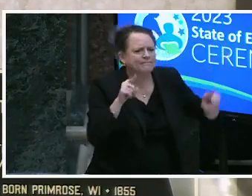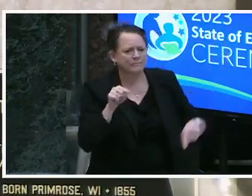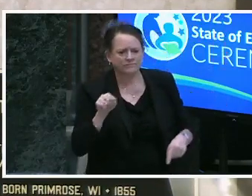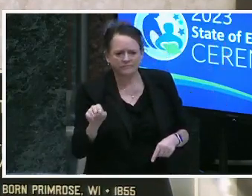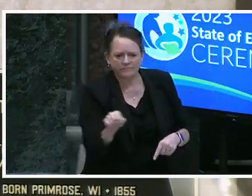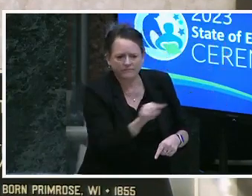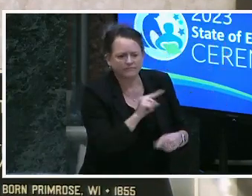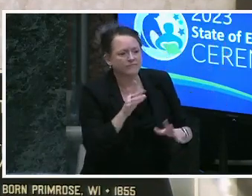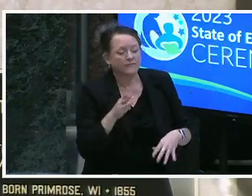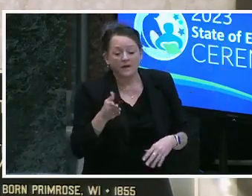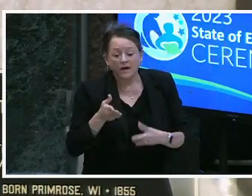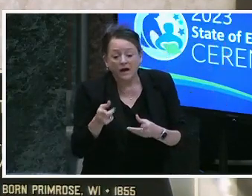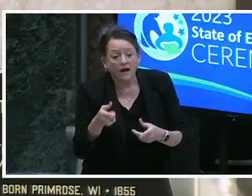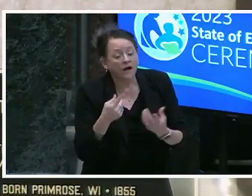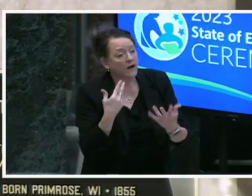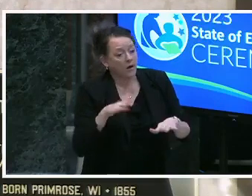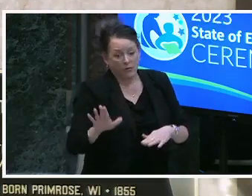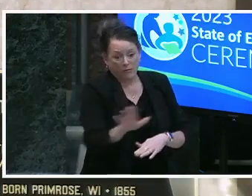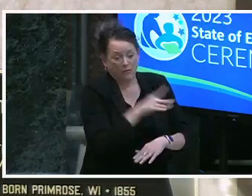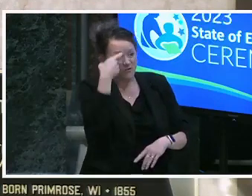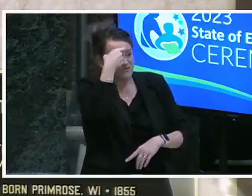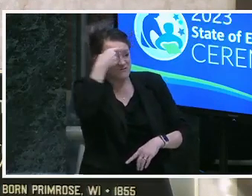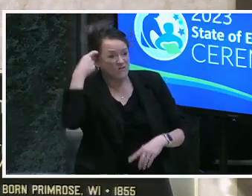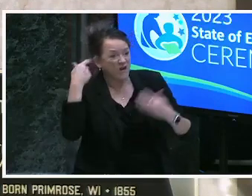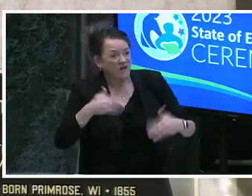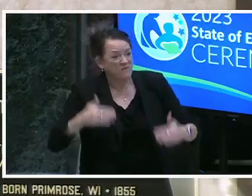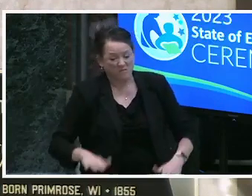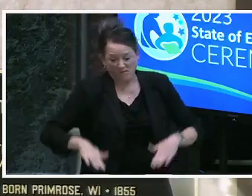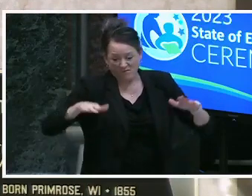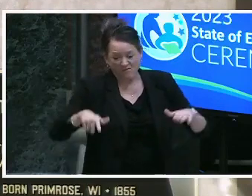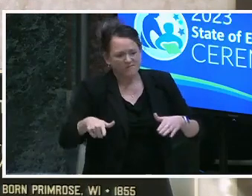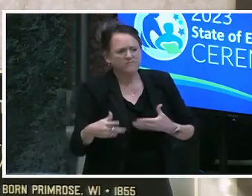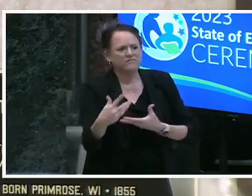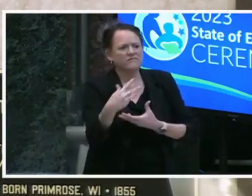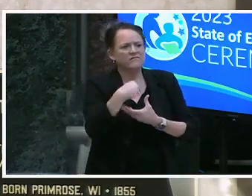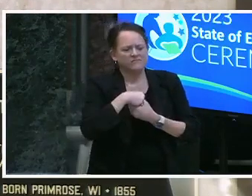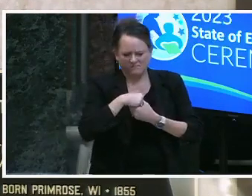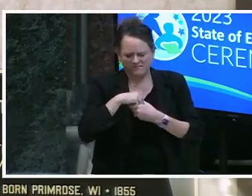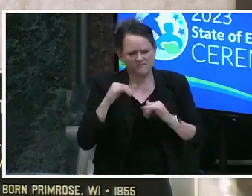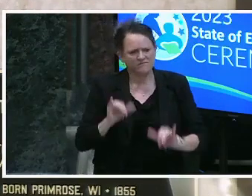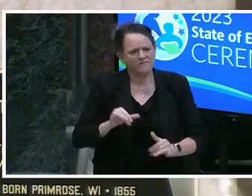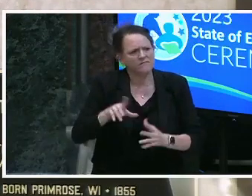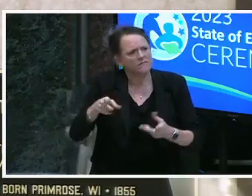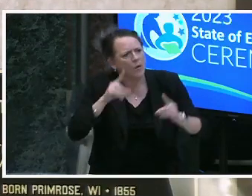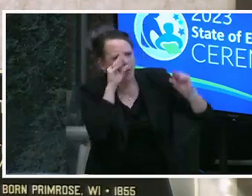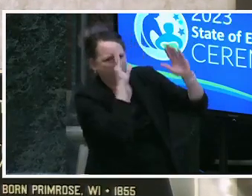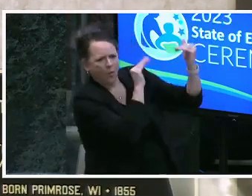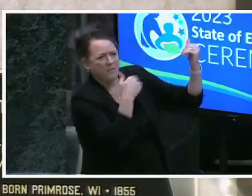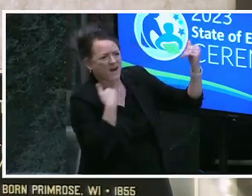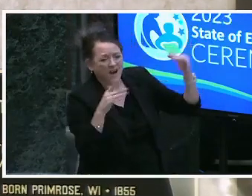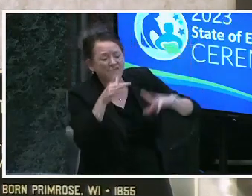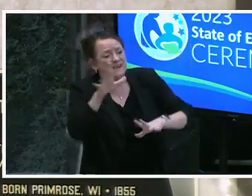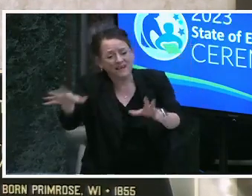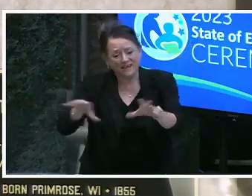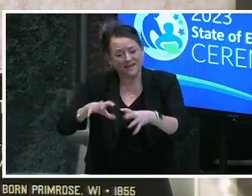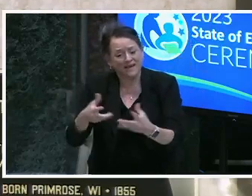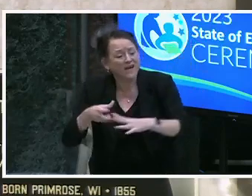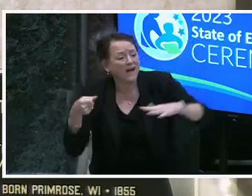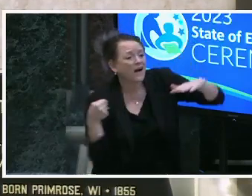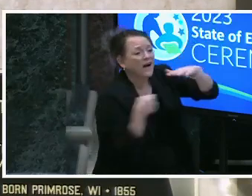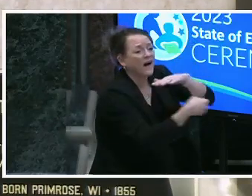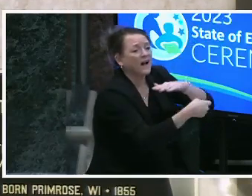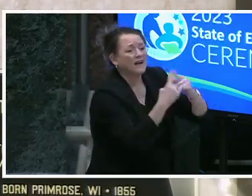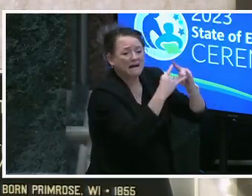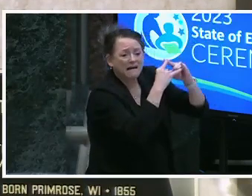experienced. Refugee camps, multiple continents, airplanes, boats, and